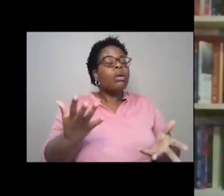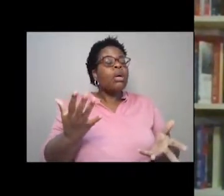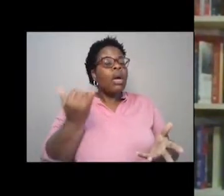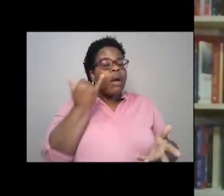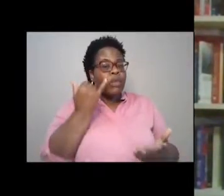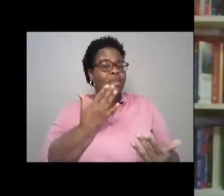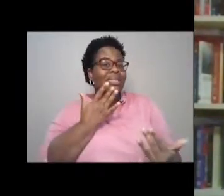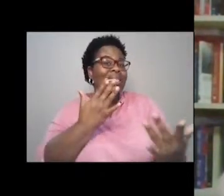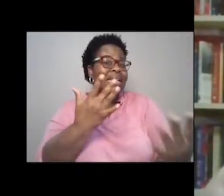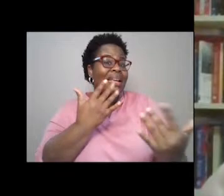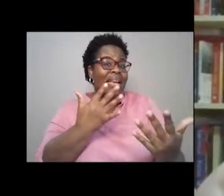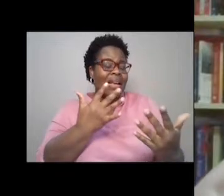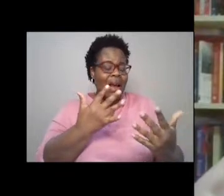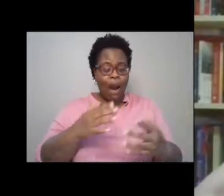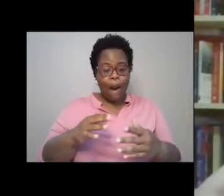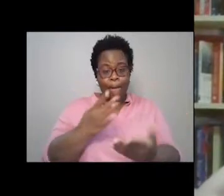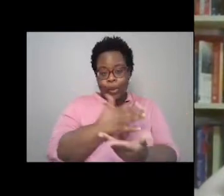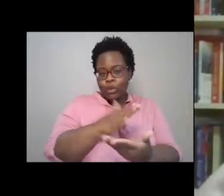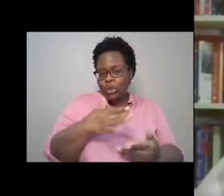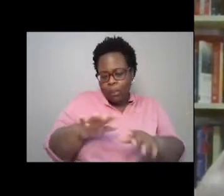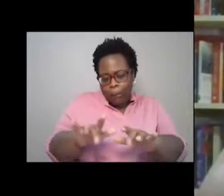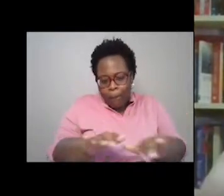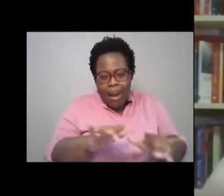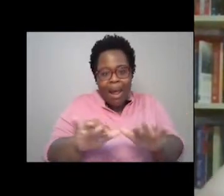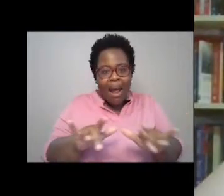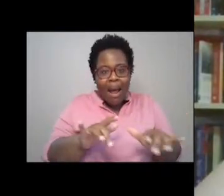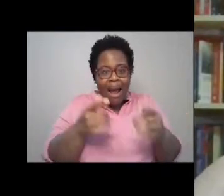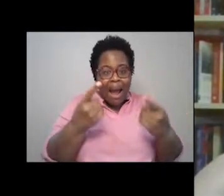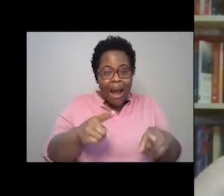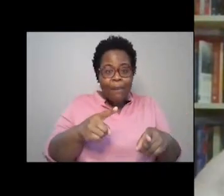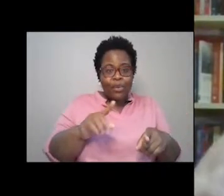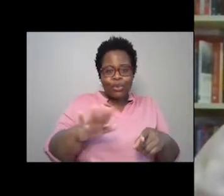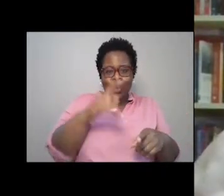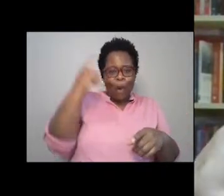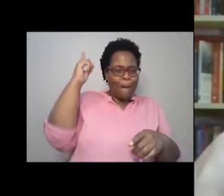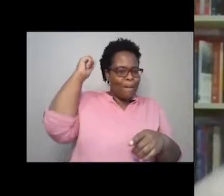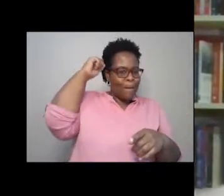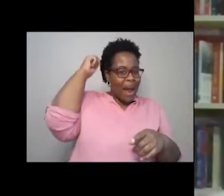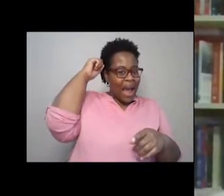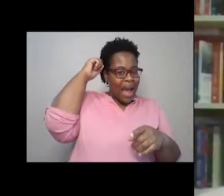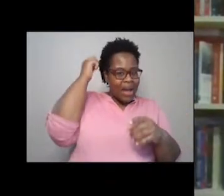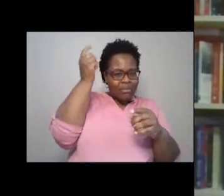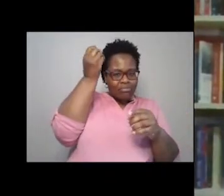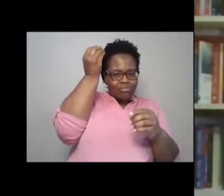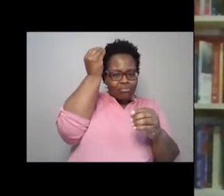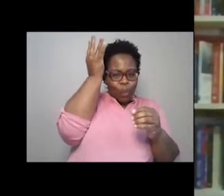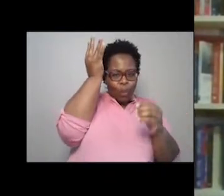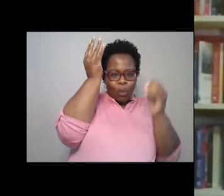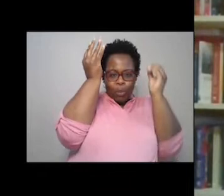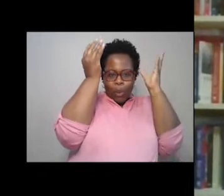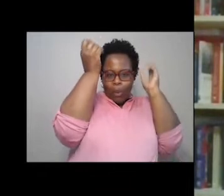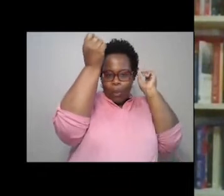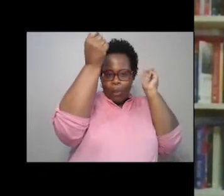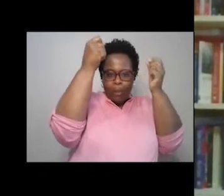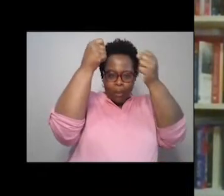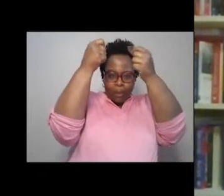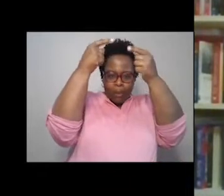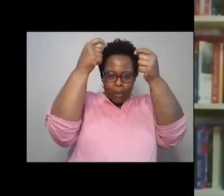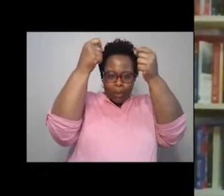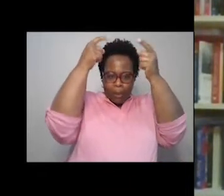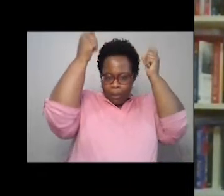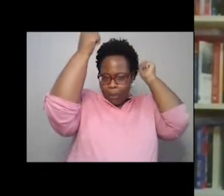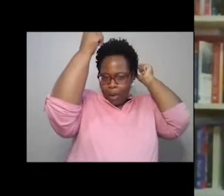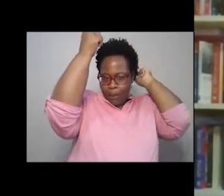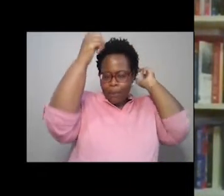your whole brain lights up. So we use this in addiction and trauma treatment facilities, singing as an